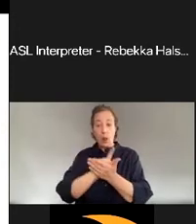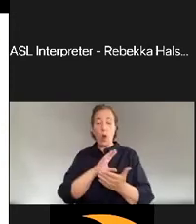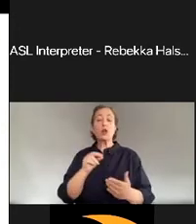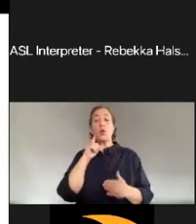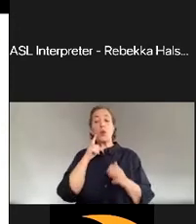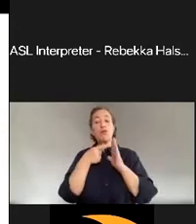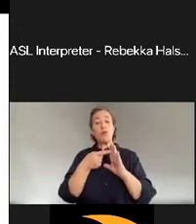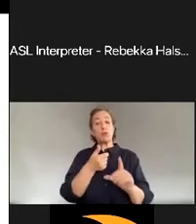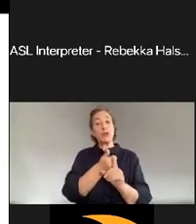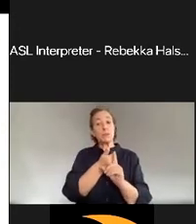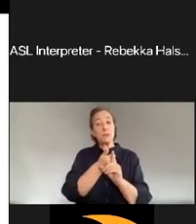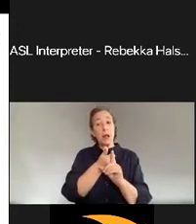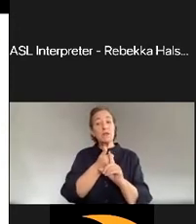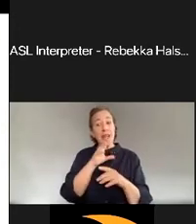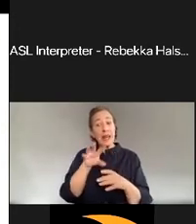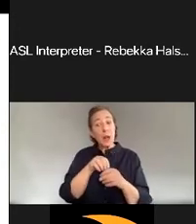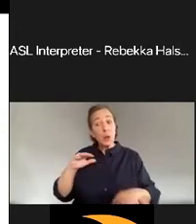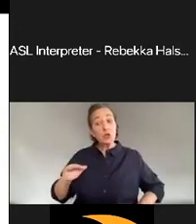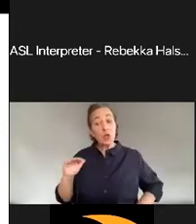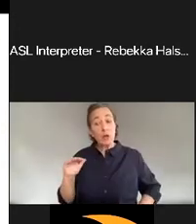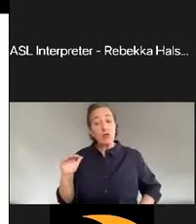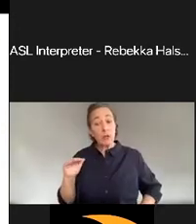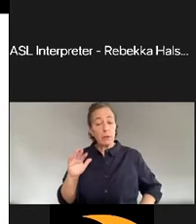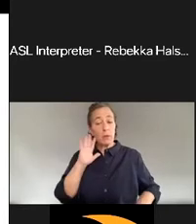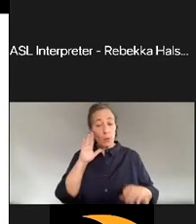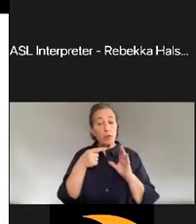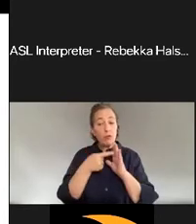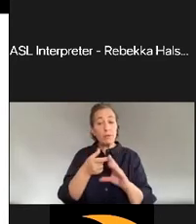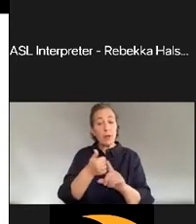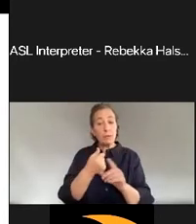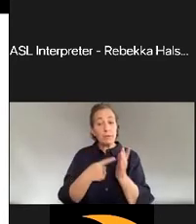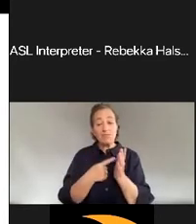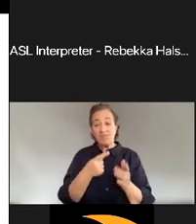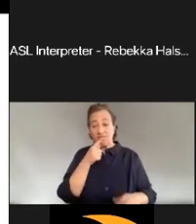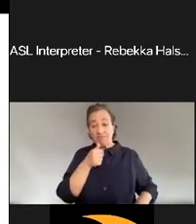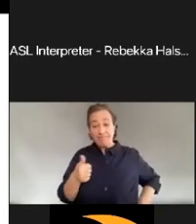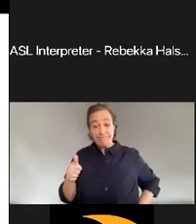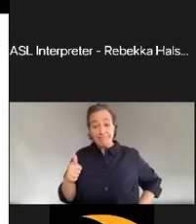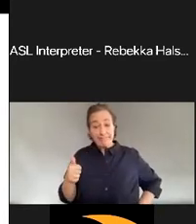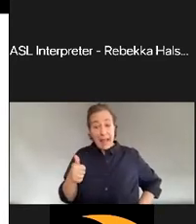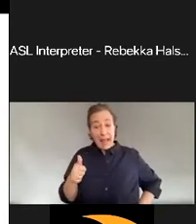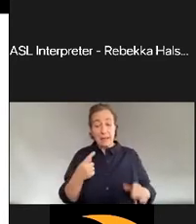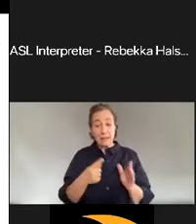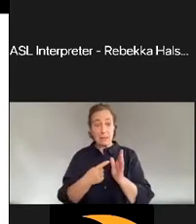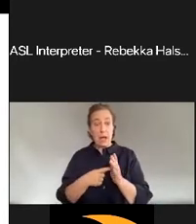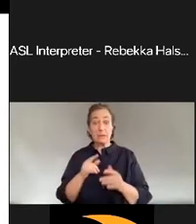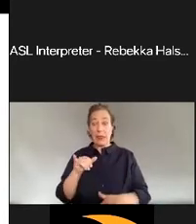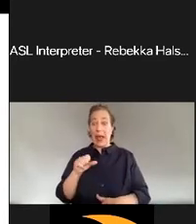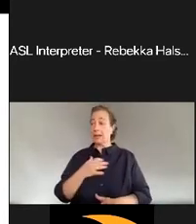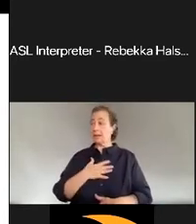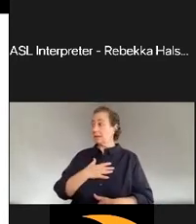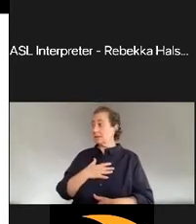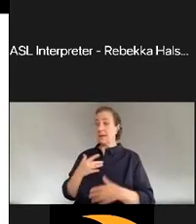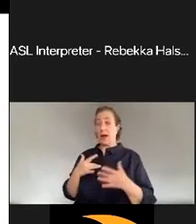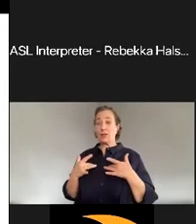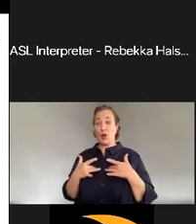And so themselves, including children, will represent themselves at times, even 10 years old, which can be a bit concerning. Another thing